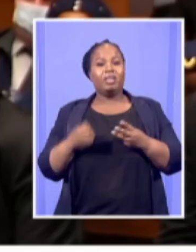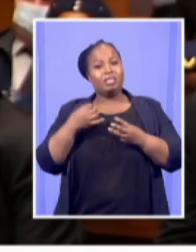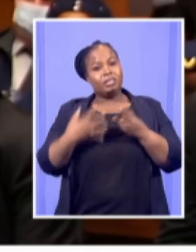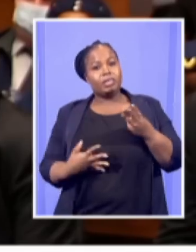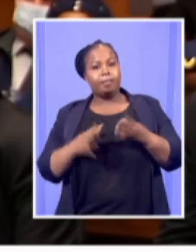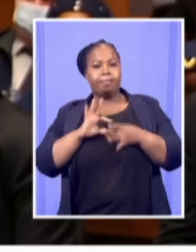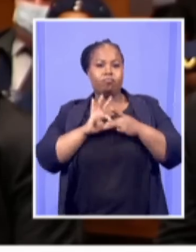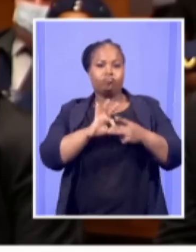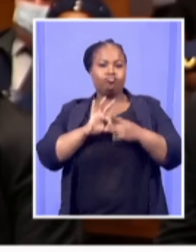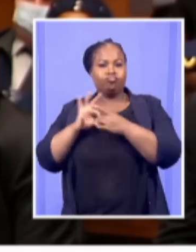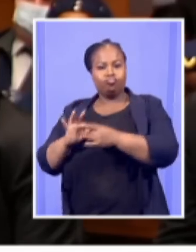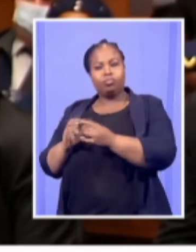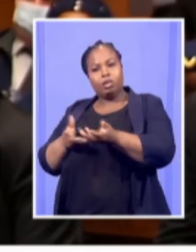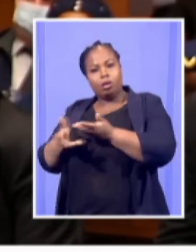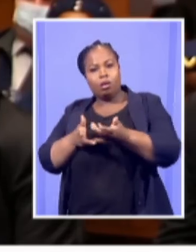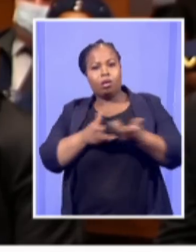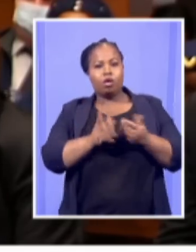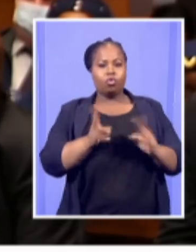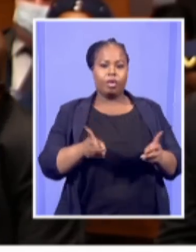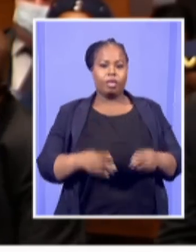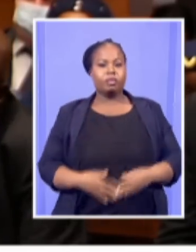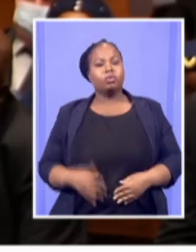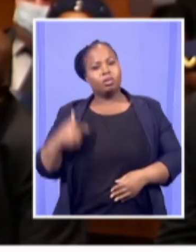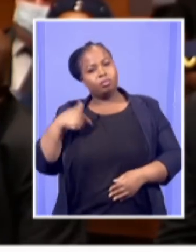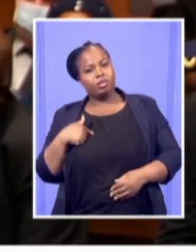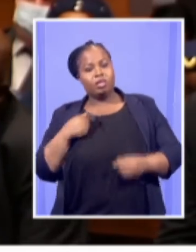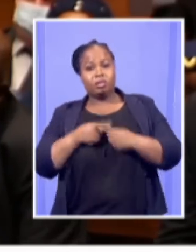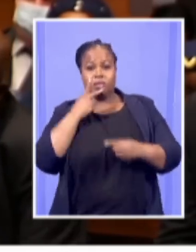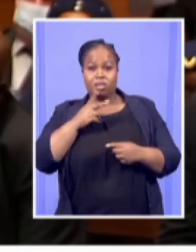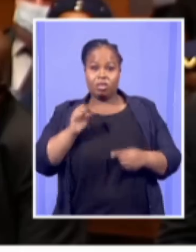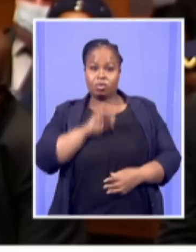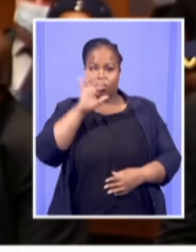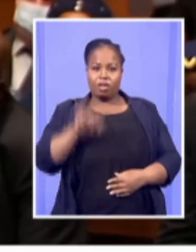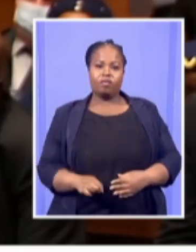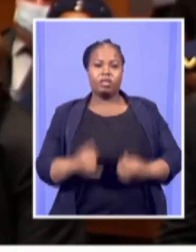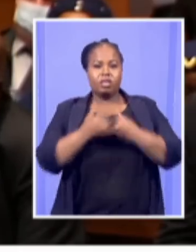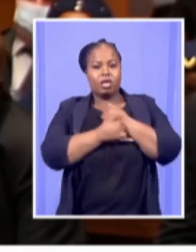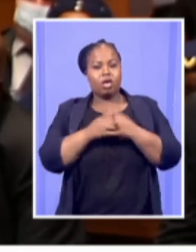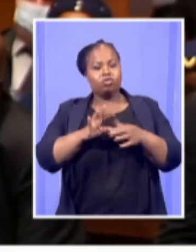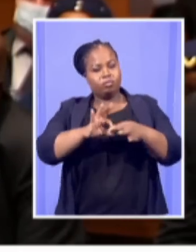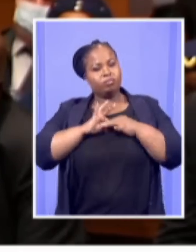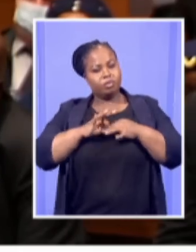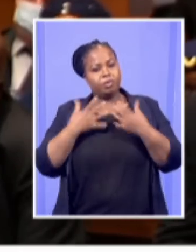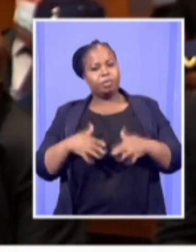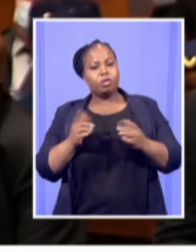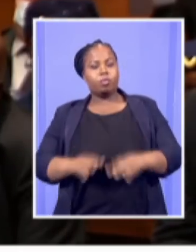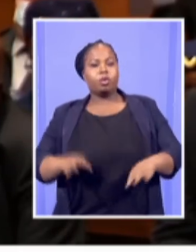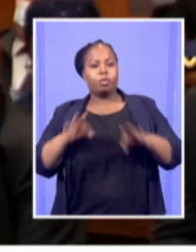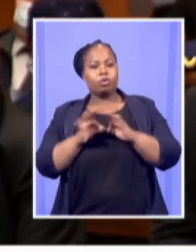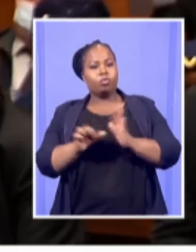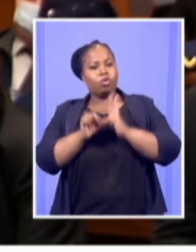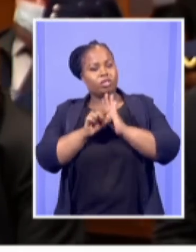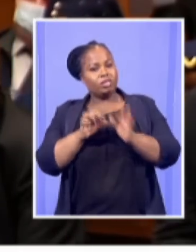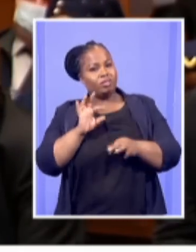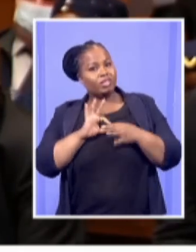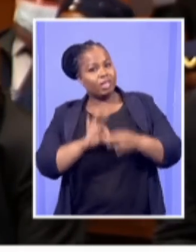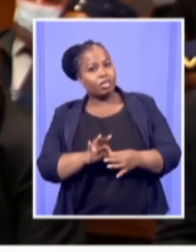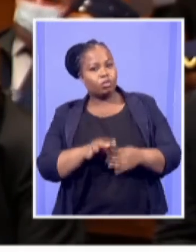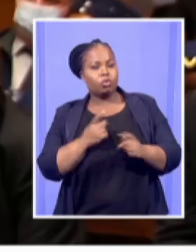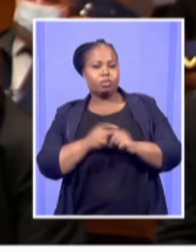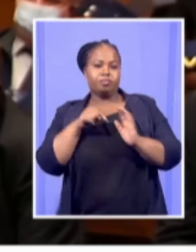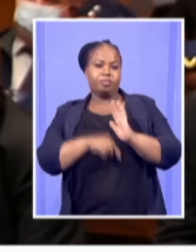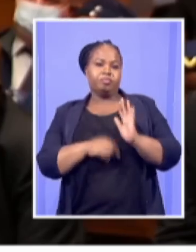to and regularly interact with. I regard South Africa as the country which embraces my most important familial ties as detailed